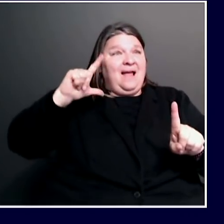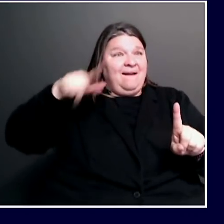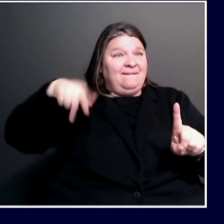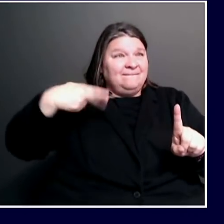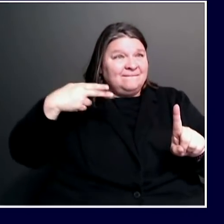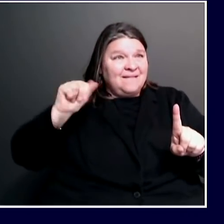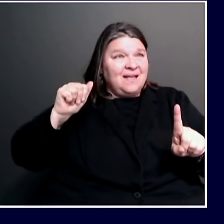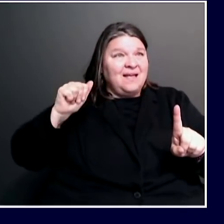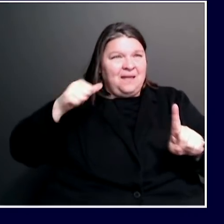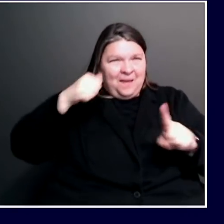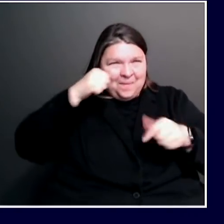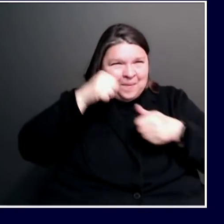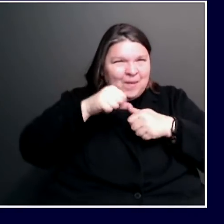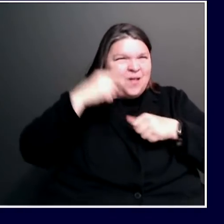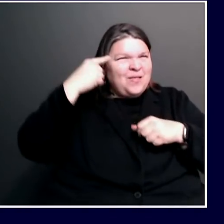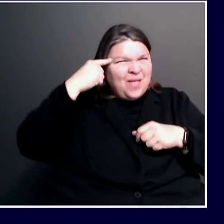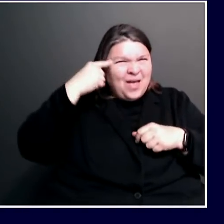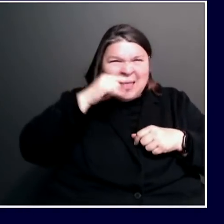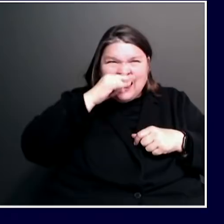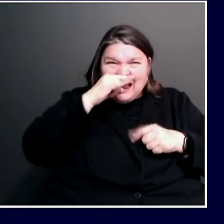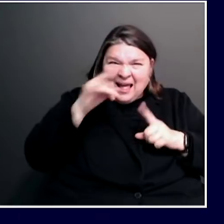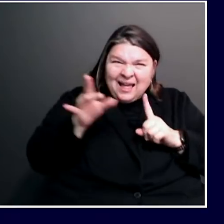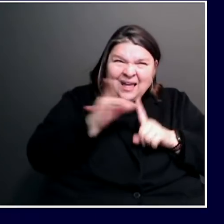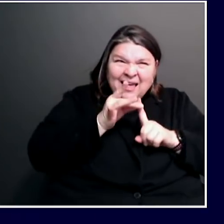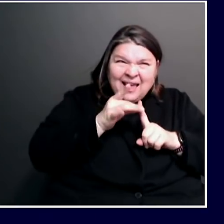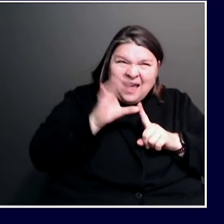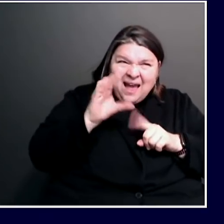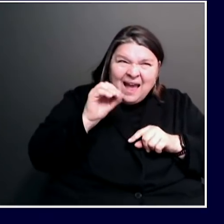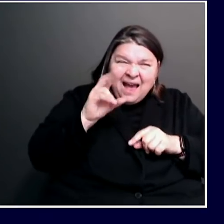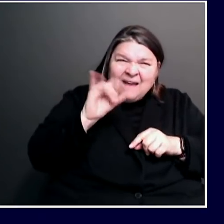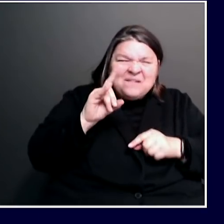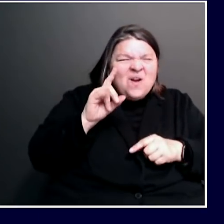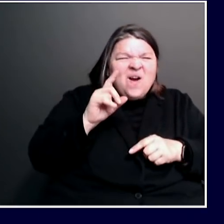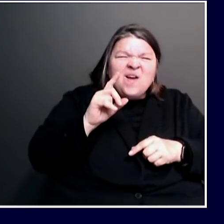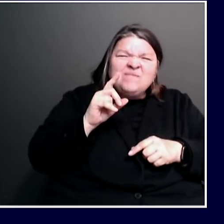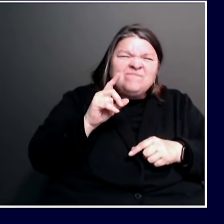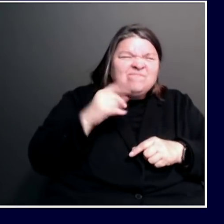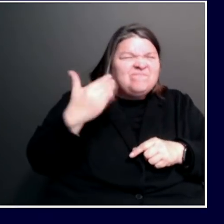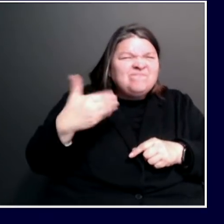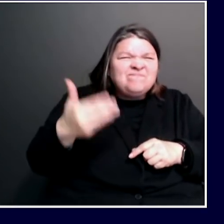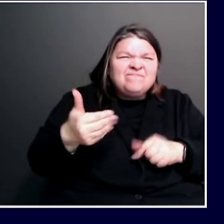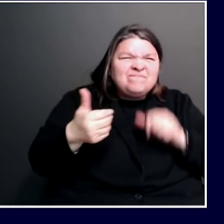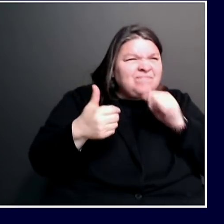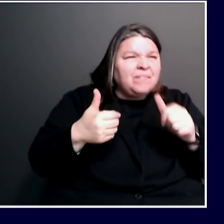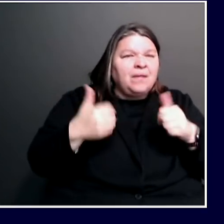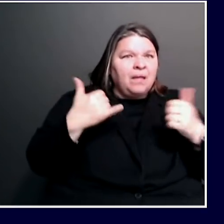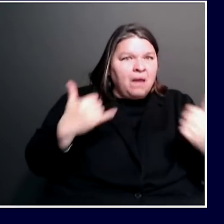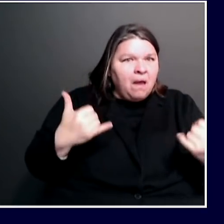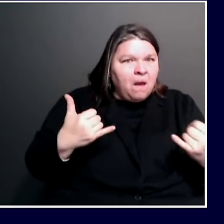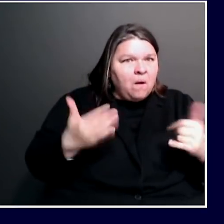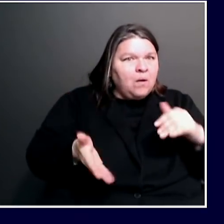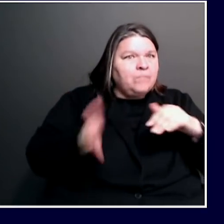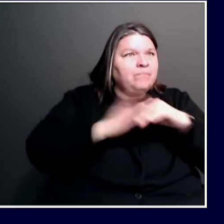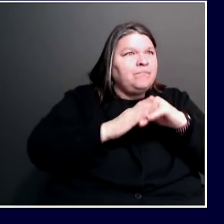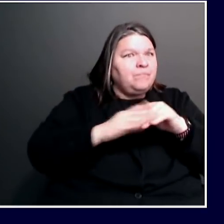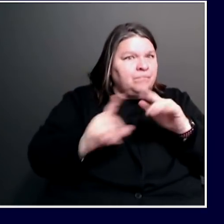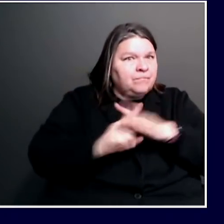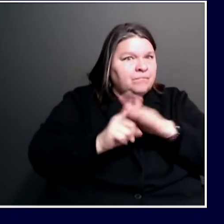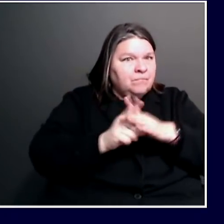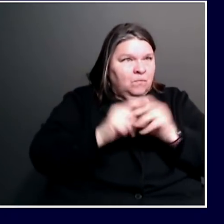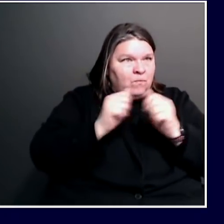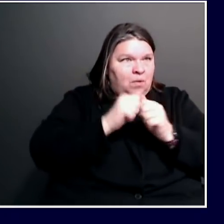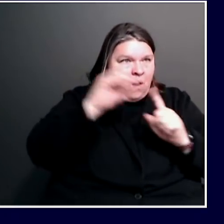COVID as frequently, nor do they transmit it as frequently. But with the emergence of these newer variants that have come out in the past year and a